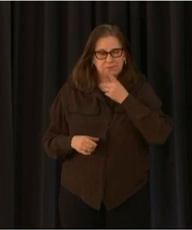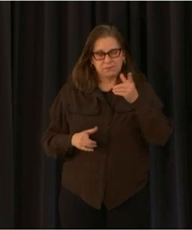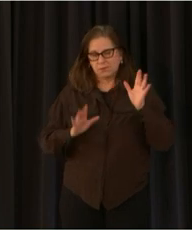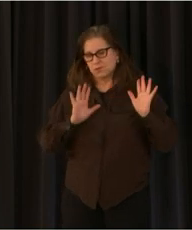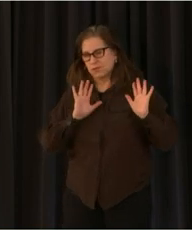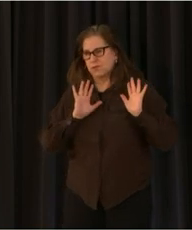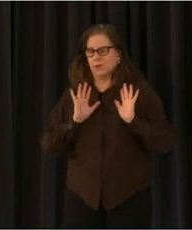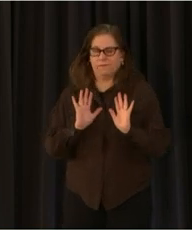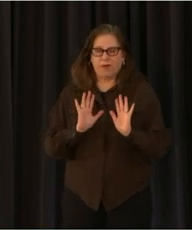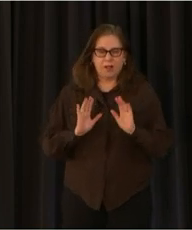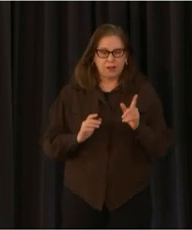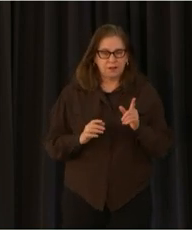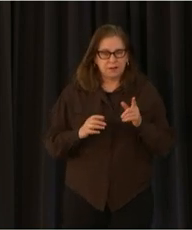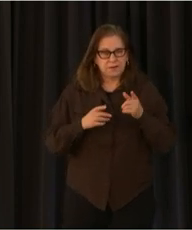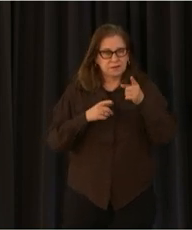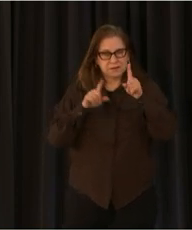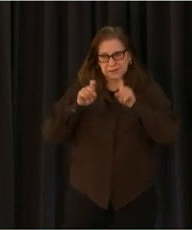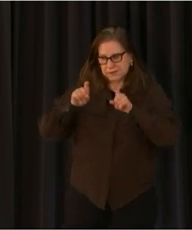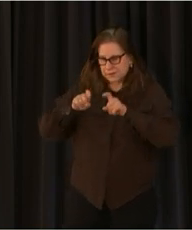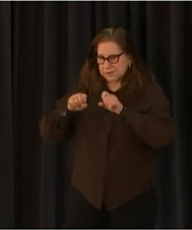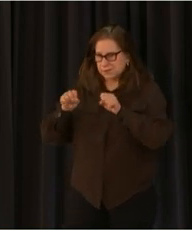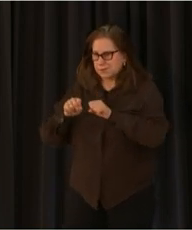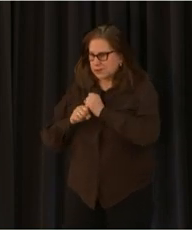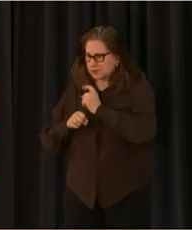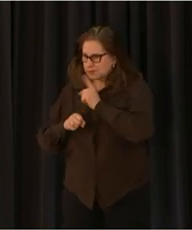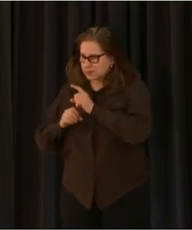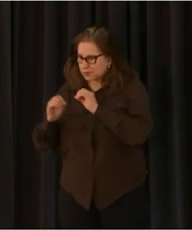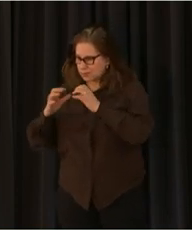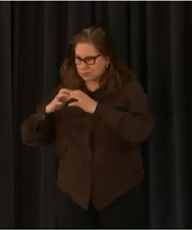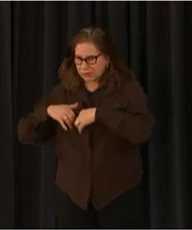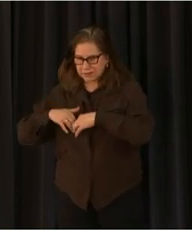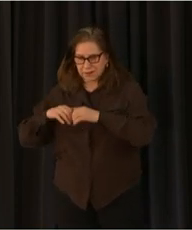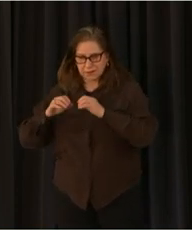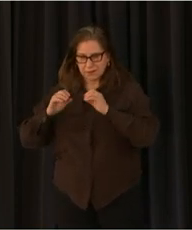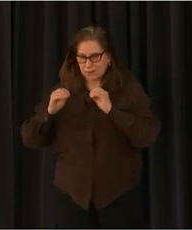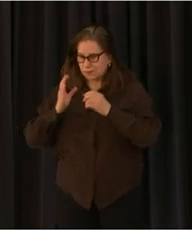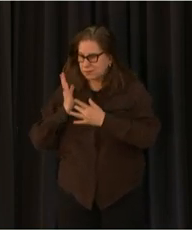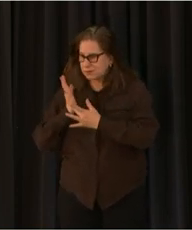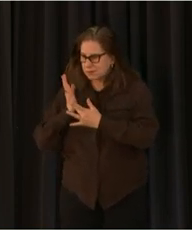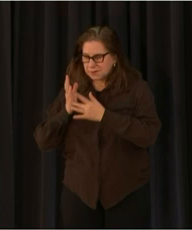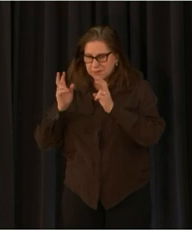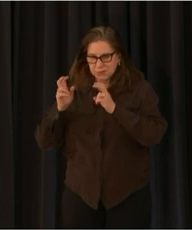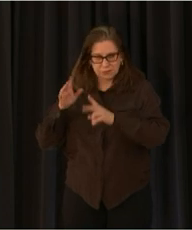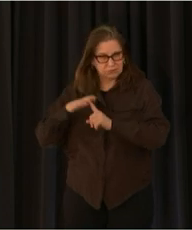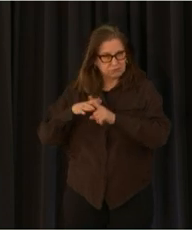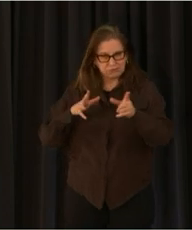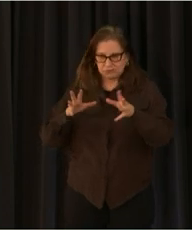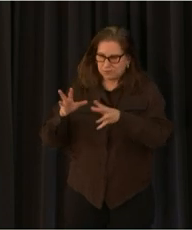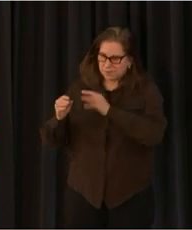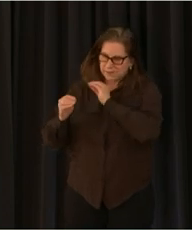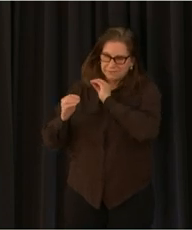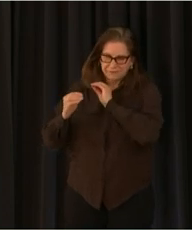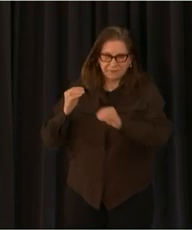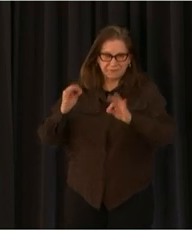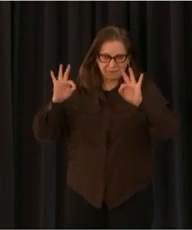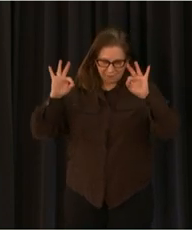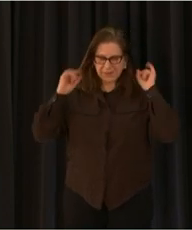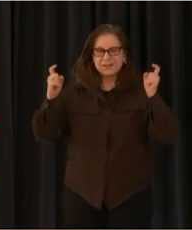to continue to test the system to ensure that no other technical issues like this occur.